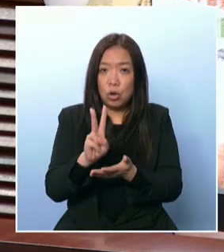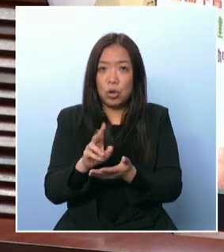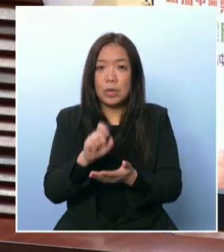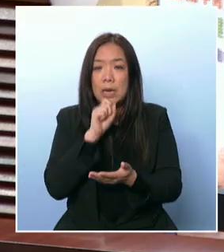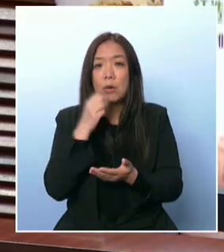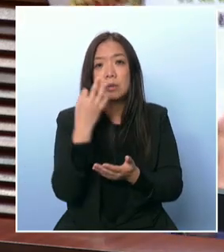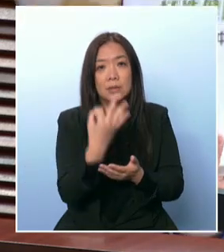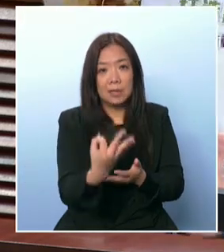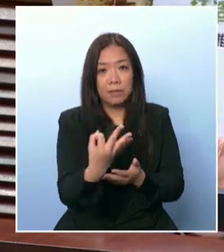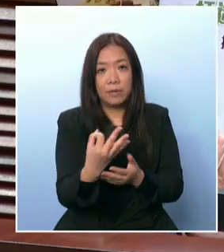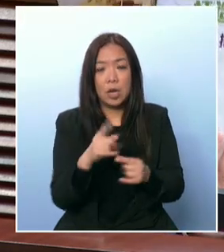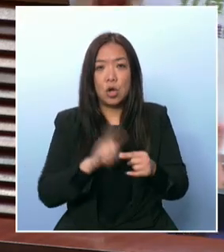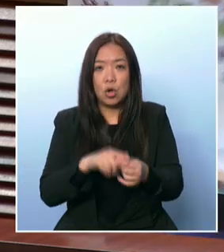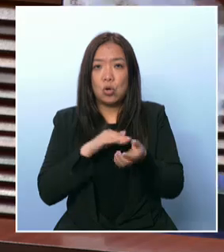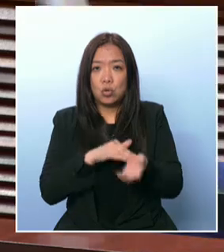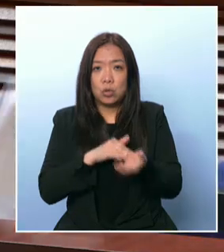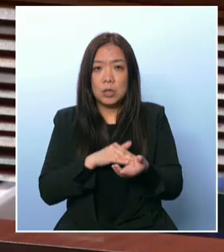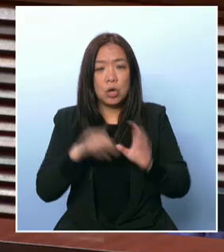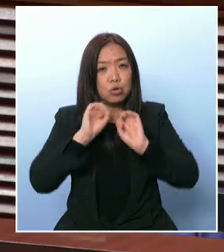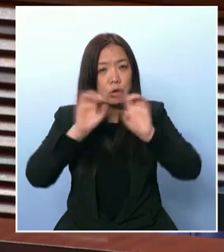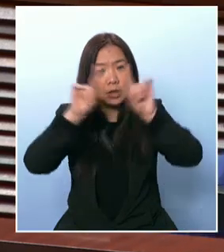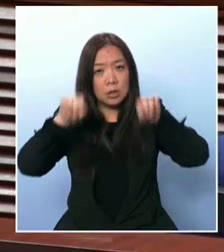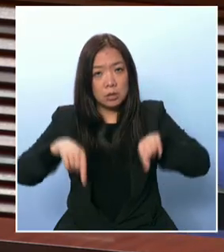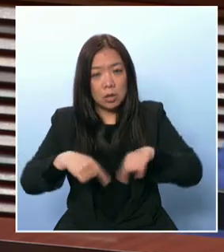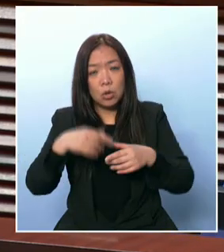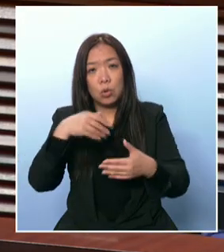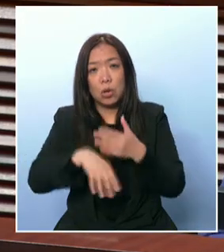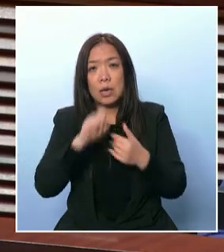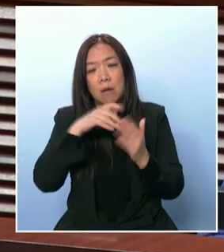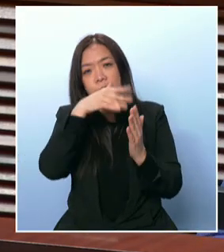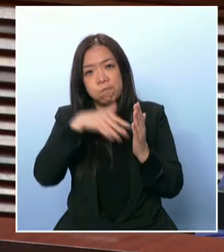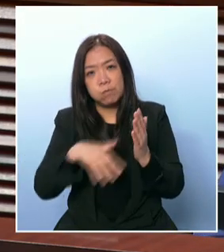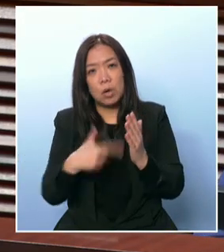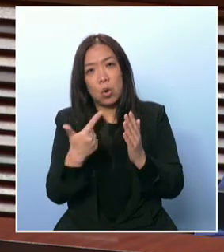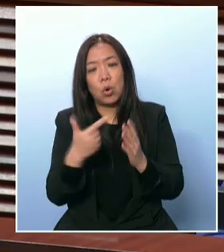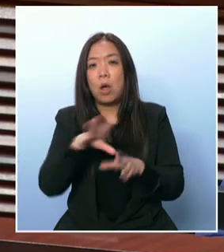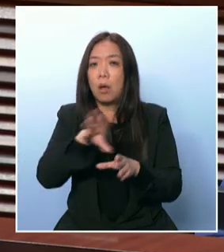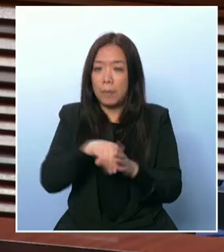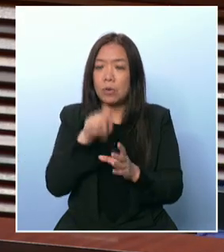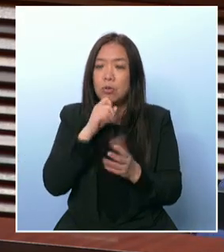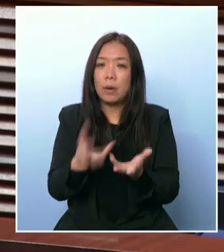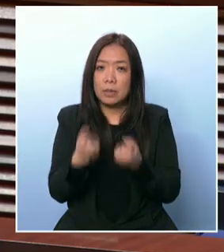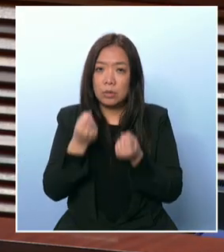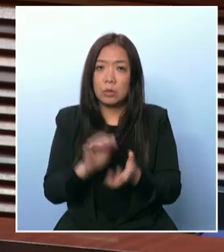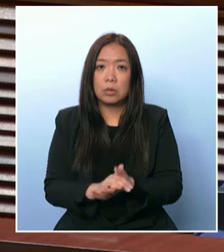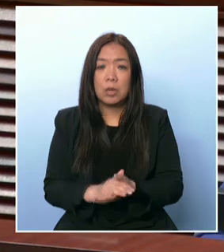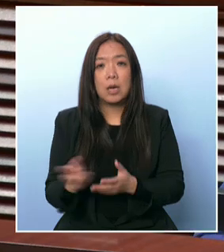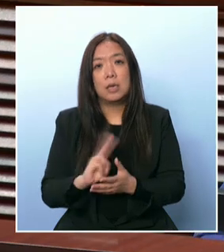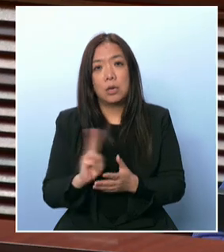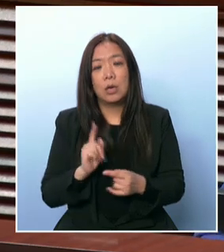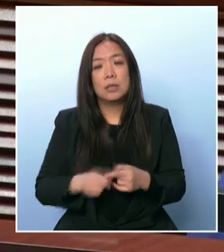society for accepting and taking on board my 3 proposals on developing Chinese